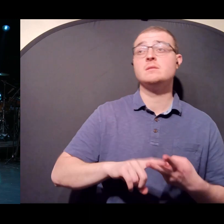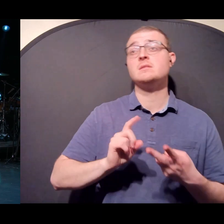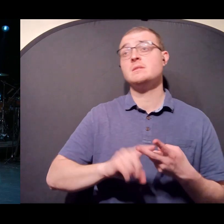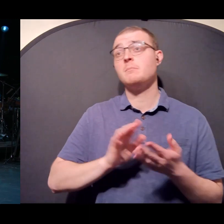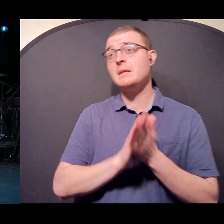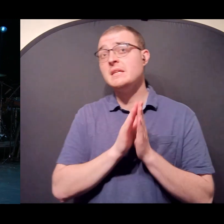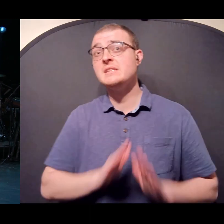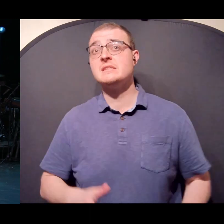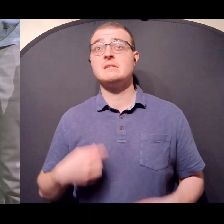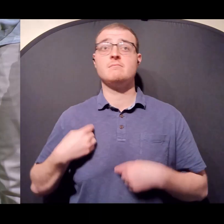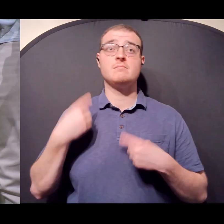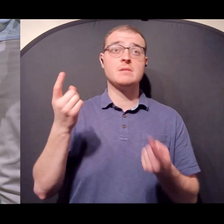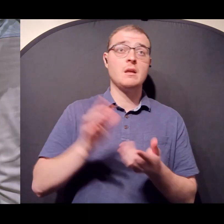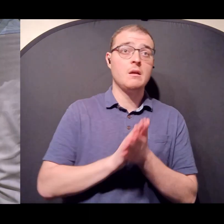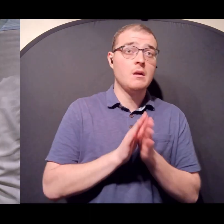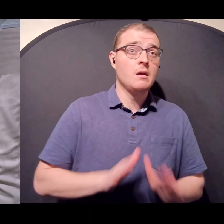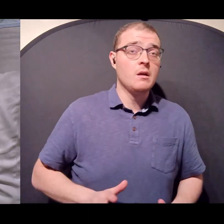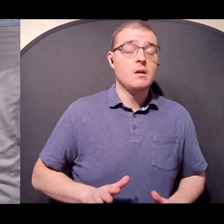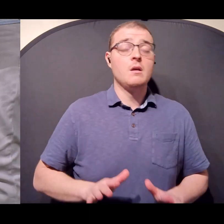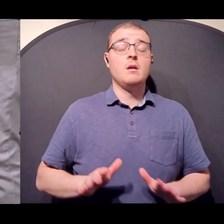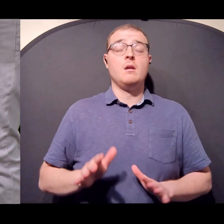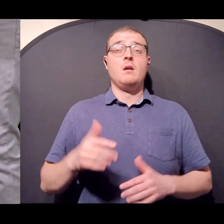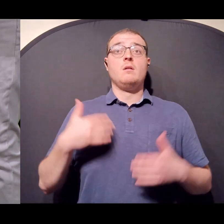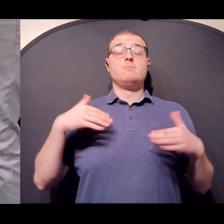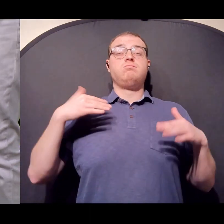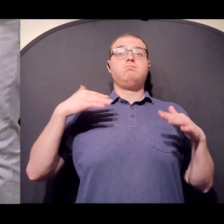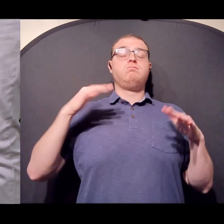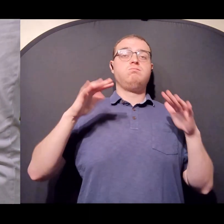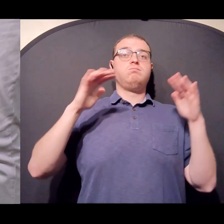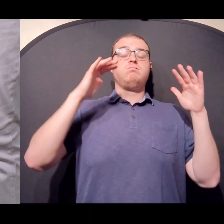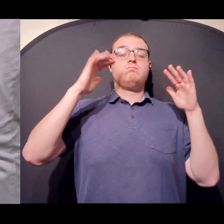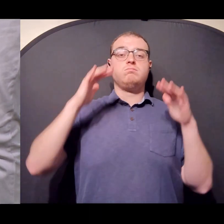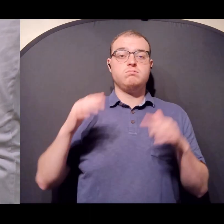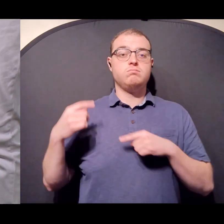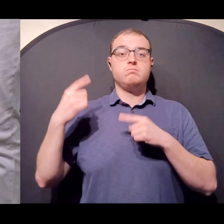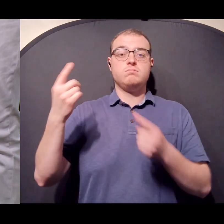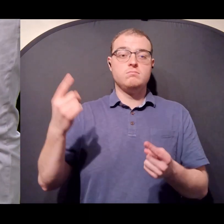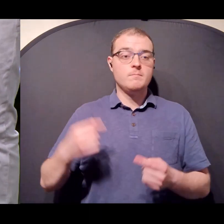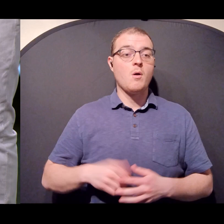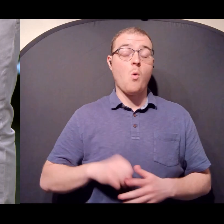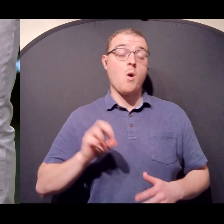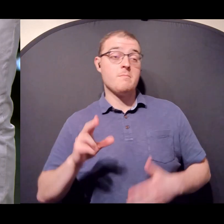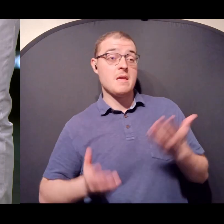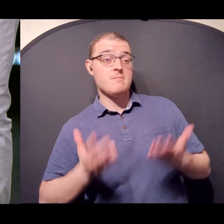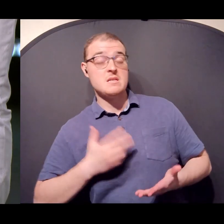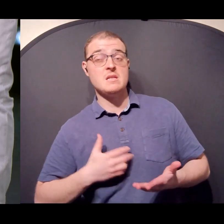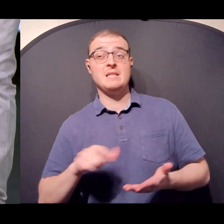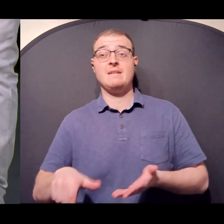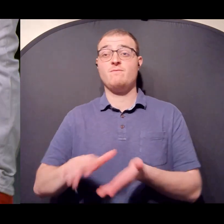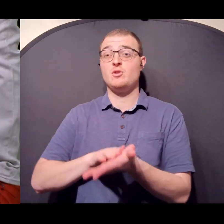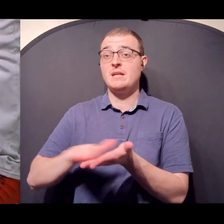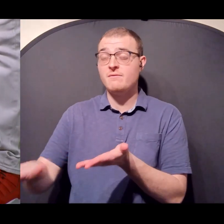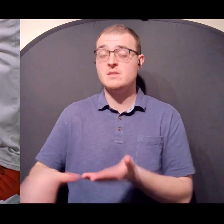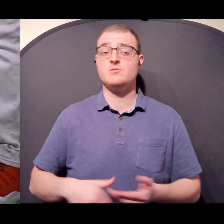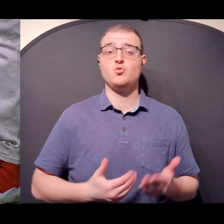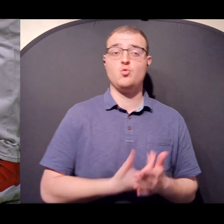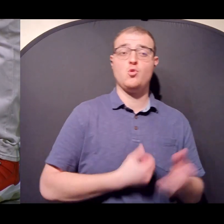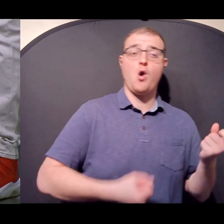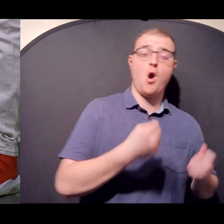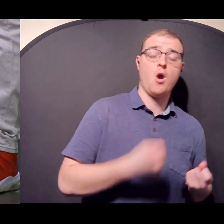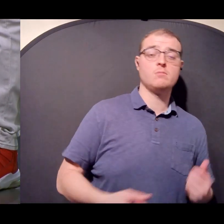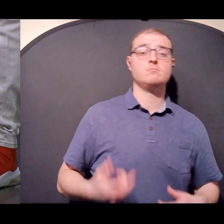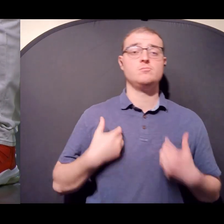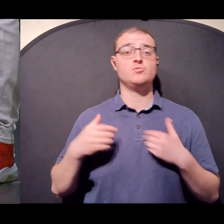joy in my life. I need peace in my life. It's been so anxious, and forgiveness in my heart. A new car,